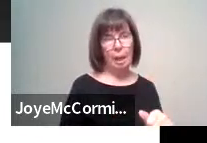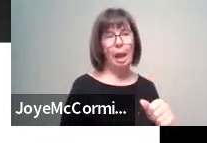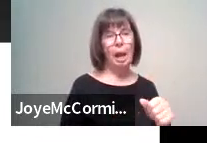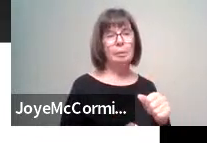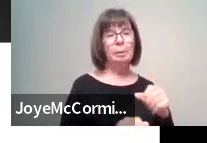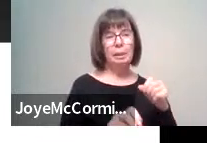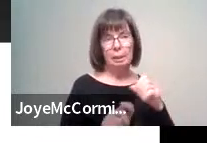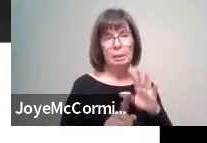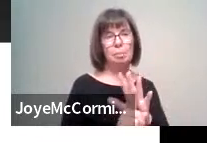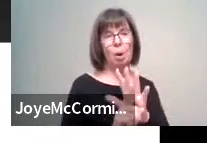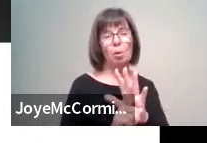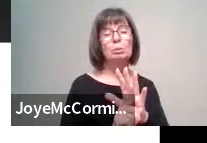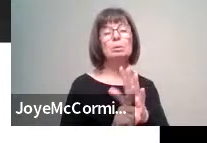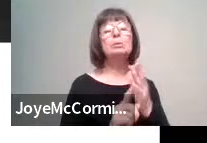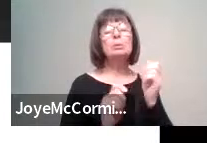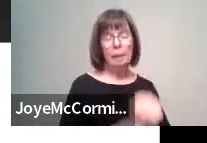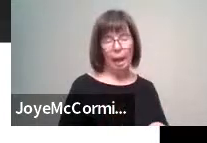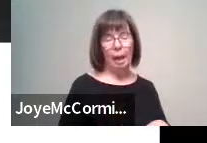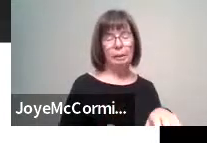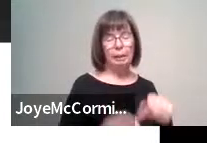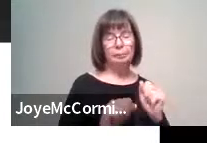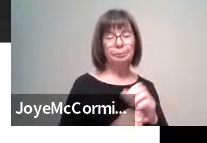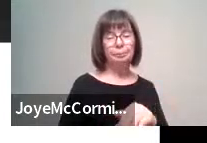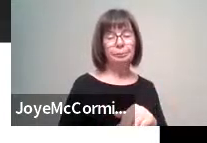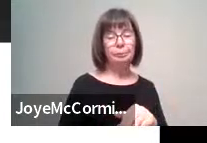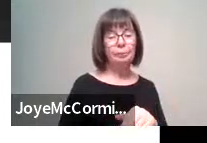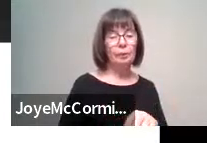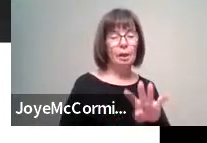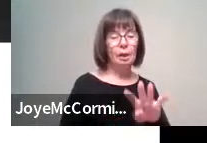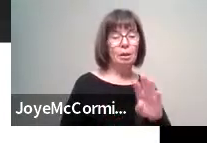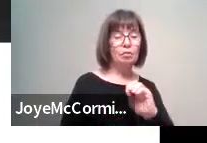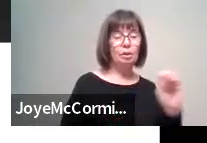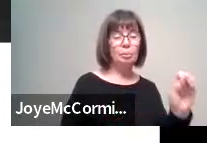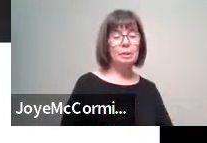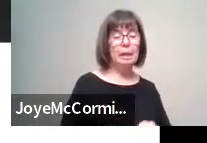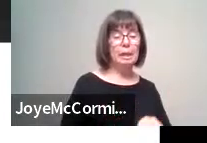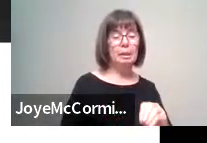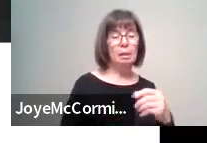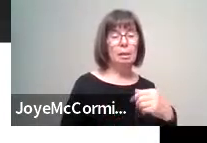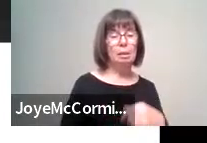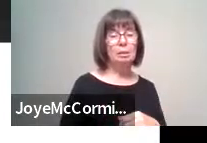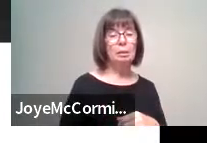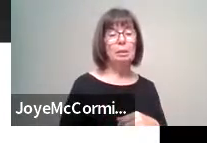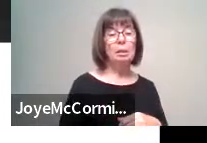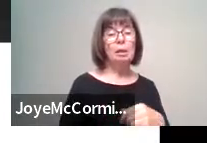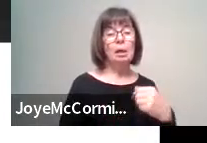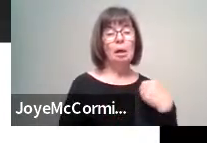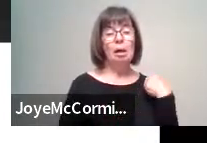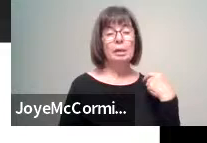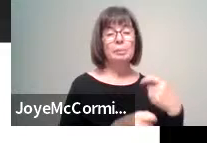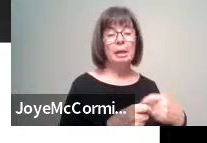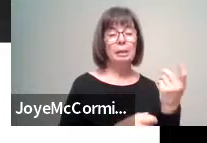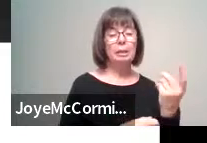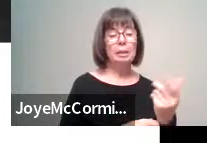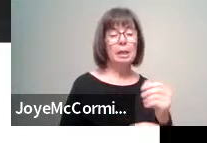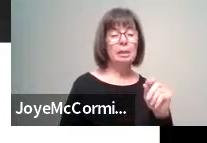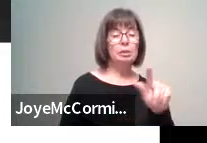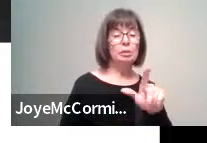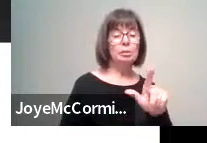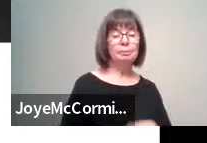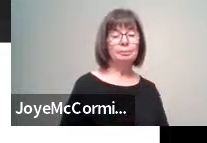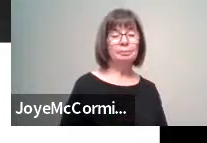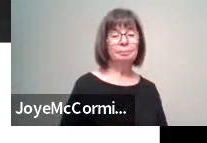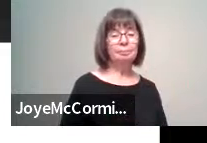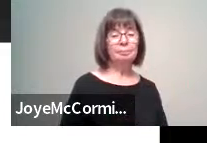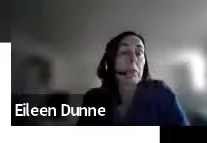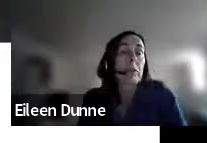exposures. 40% of the cases in Alameda County are Hispanic, Latinx, and 24% are Black African Americans,